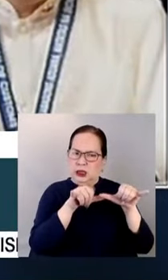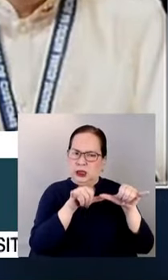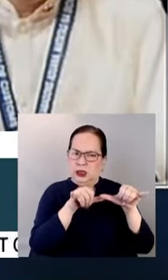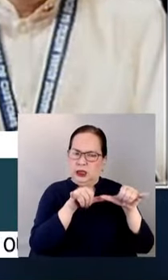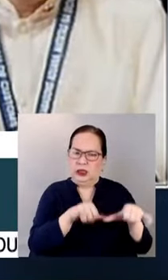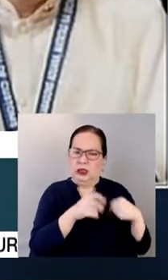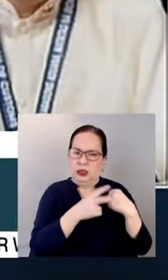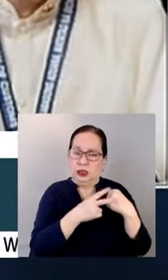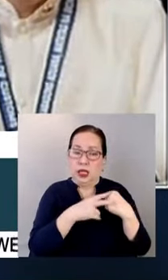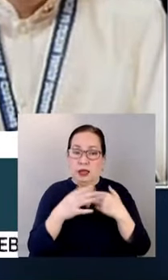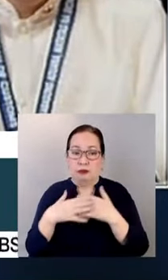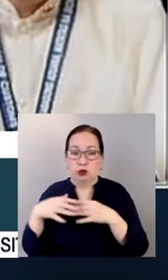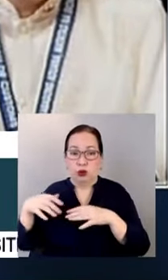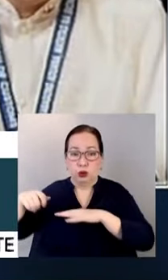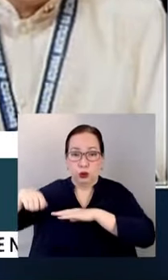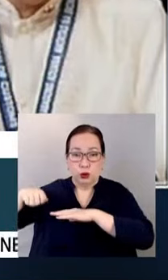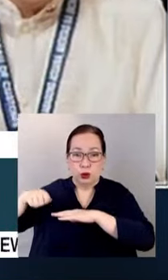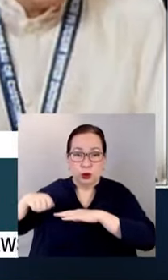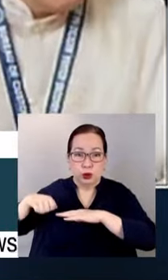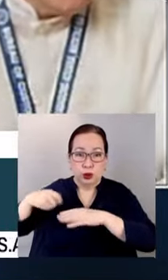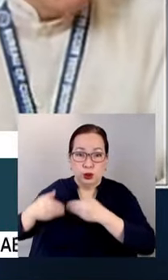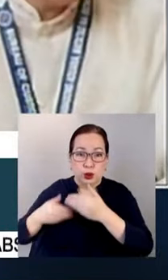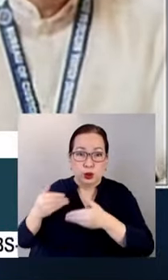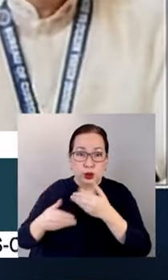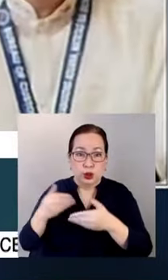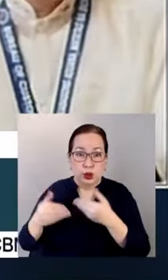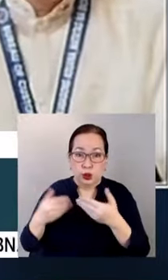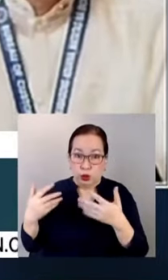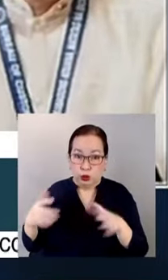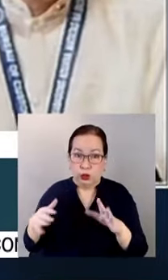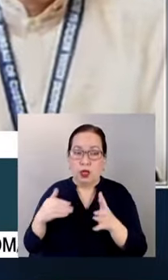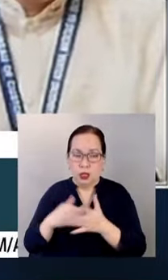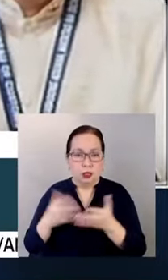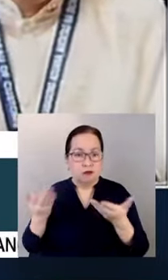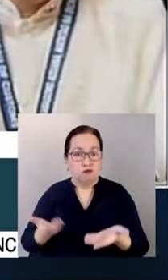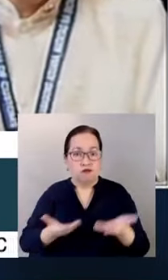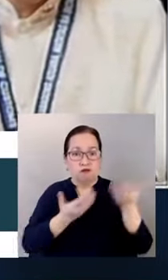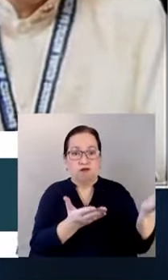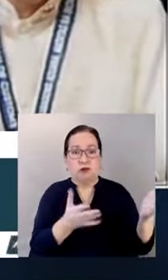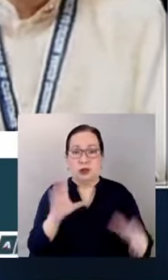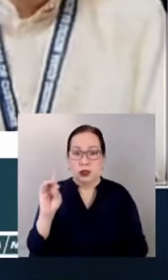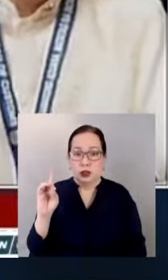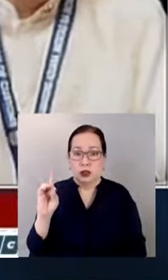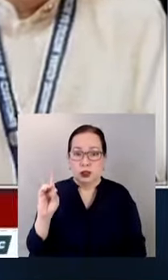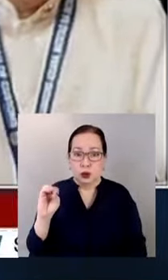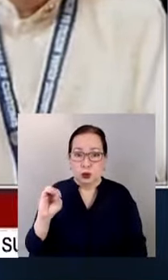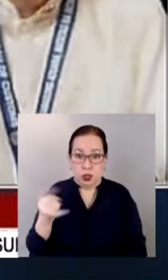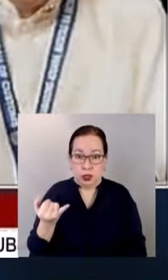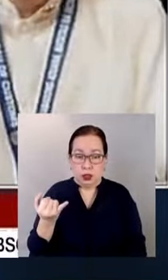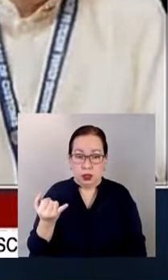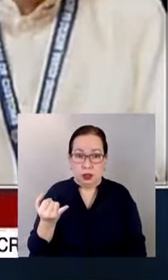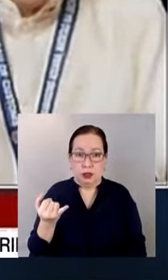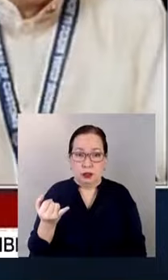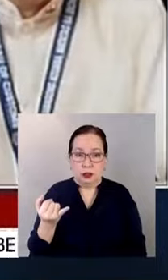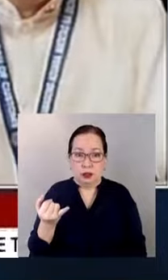po ng mga ito, ito po ay agad nating isinusumite sa Department of Justice.